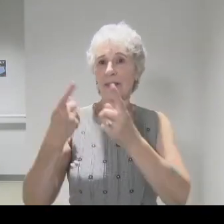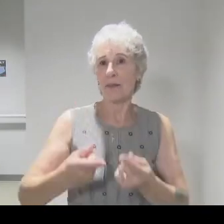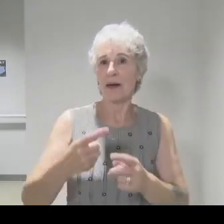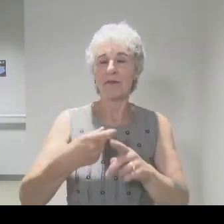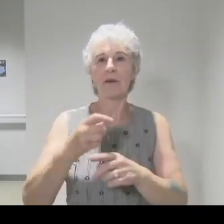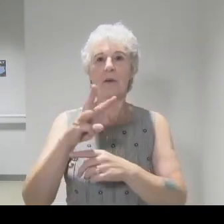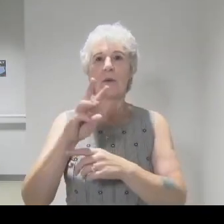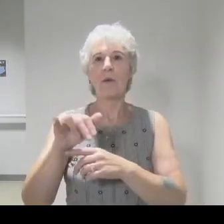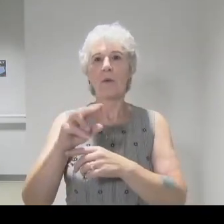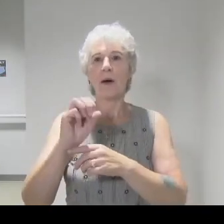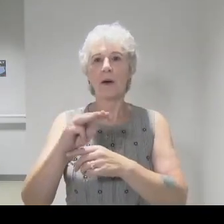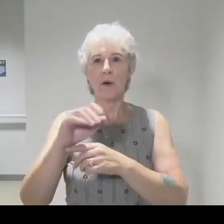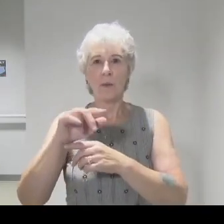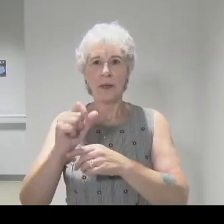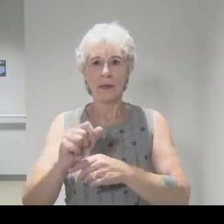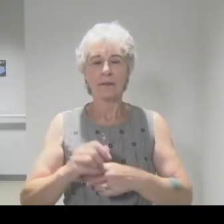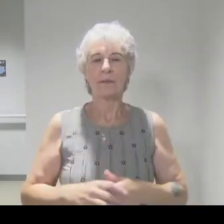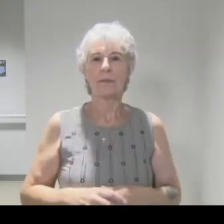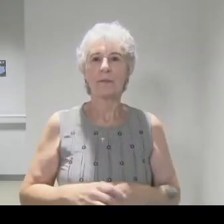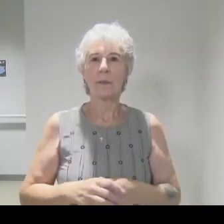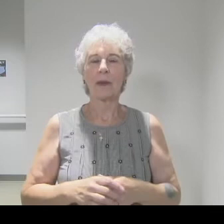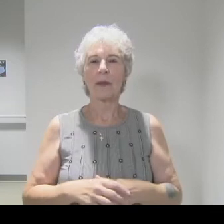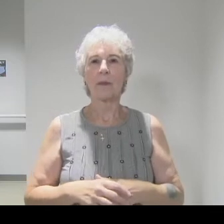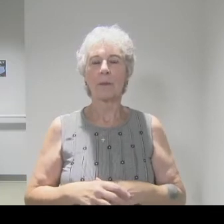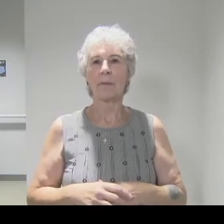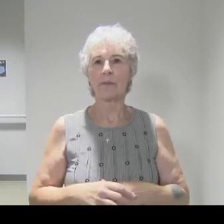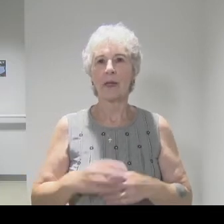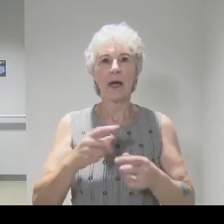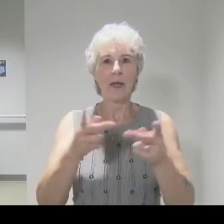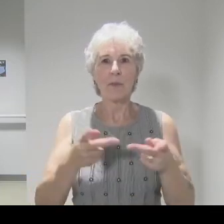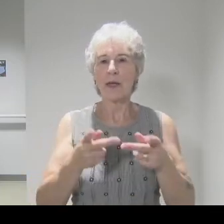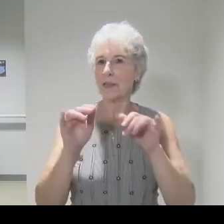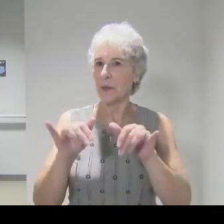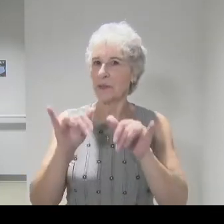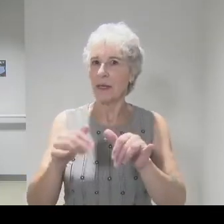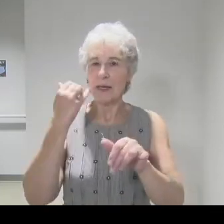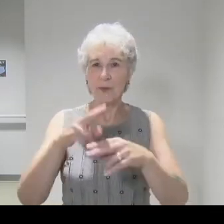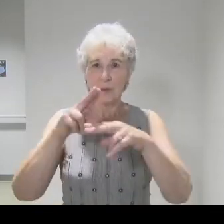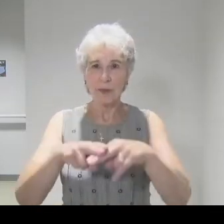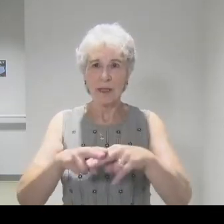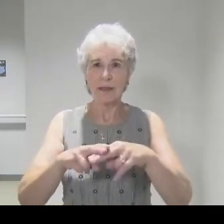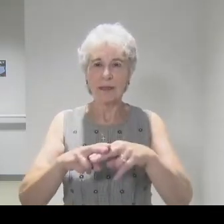Wyoming and Jackson Hole, and the place we were staying, if you sat on the back porch, the